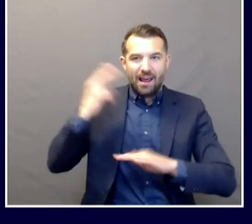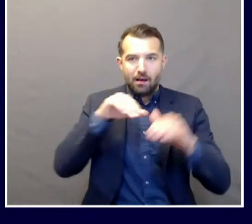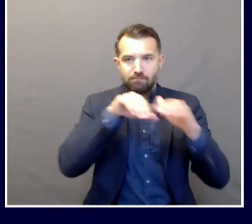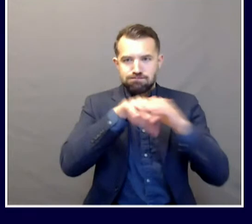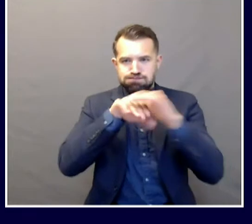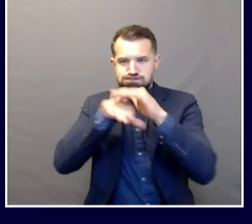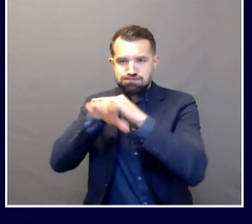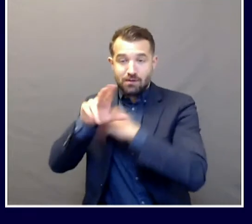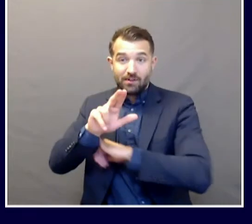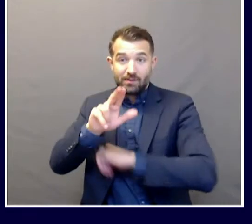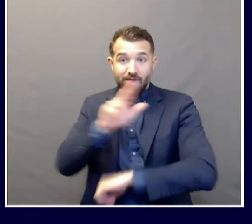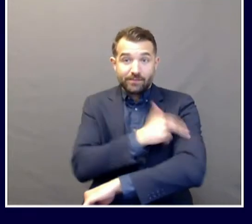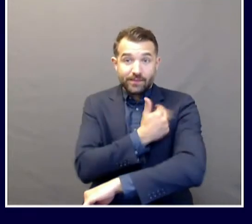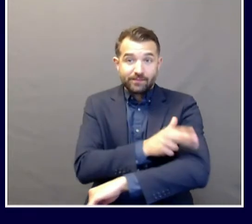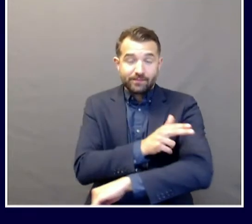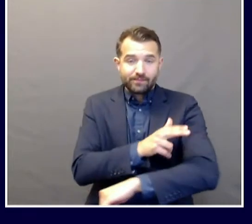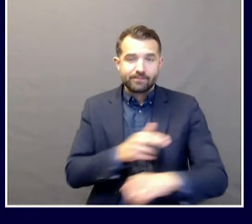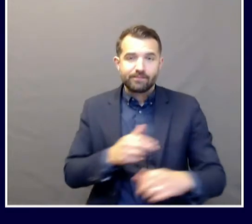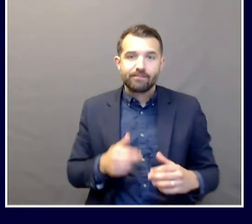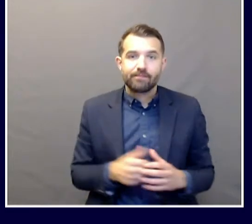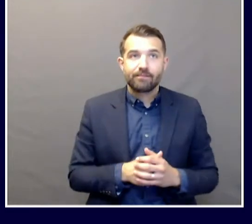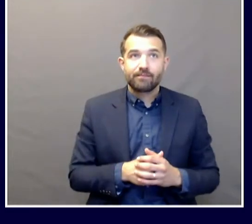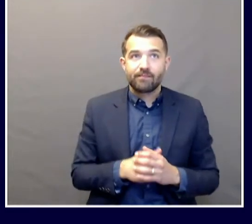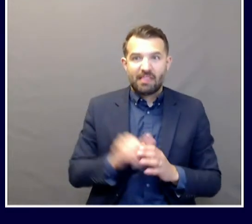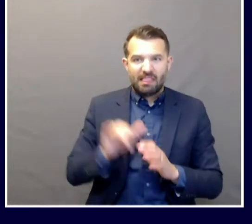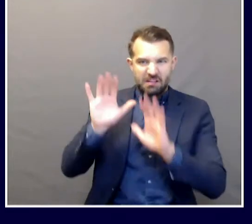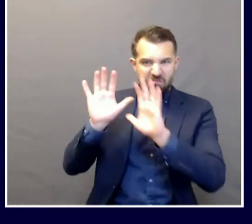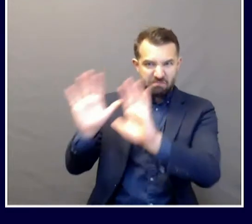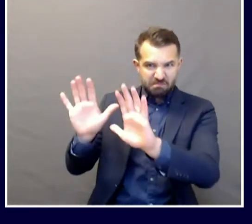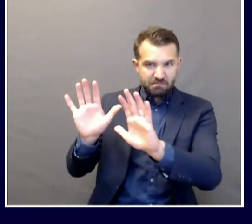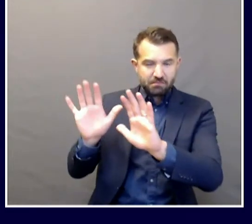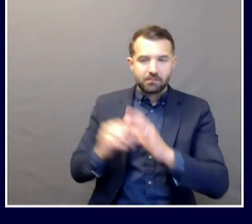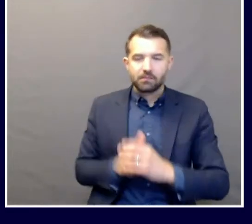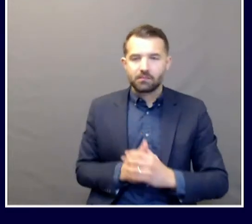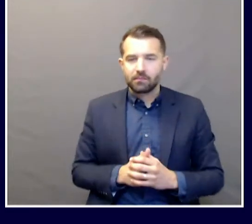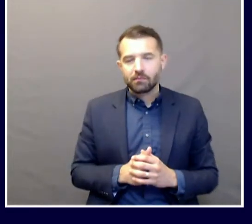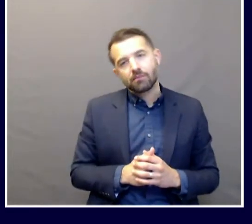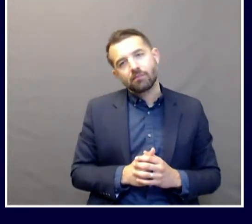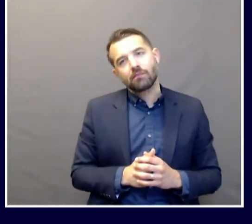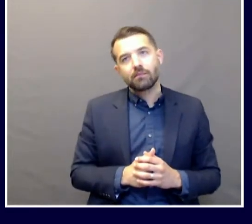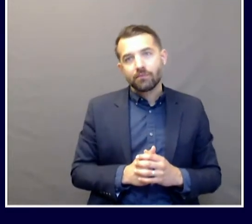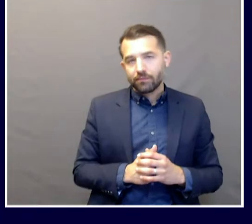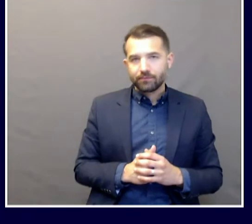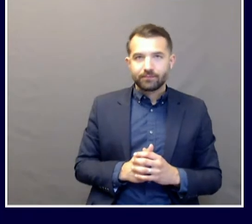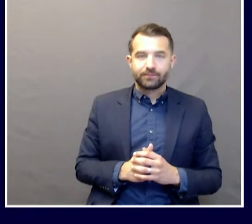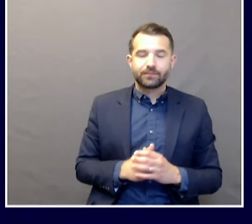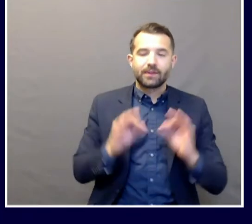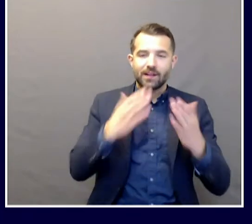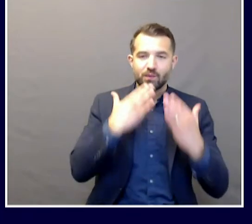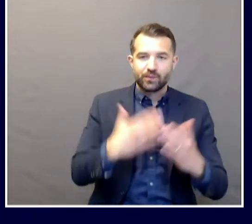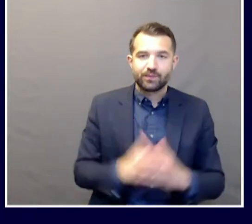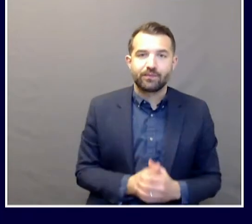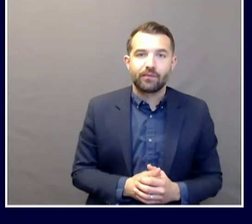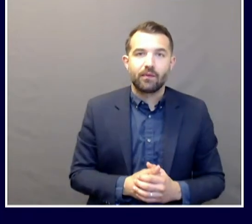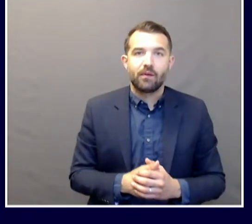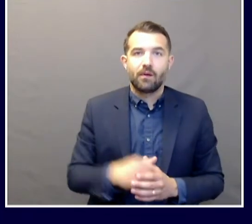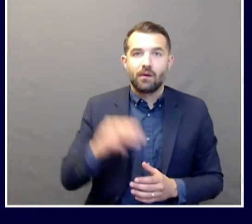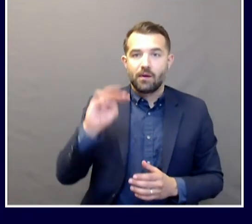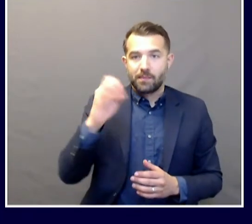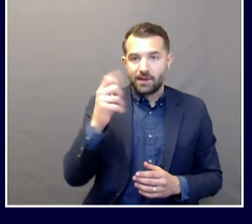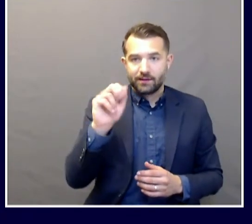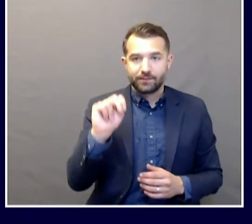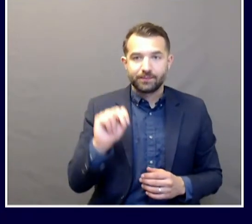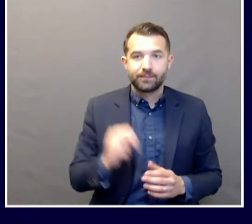thanks. Over to Megan at WMTW. Hi, Dr. Shah. Thanks for taking my